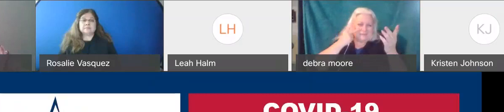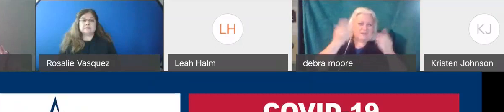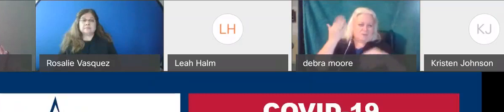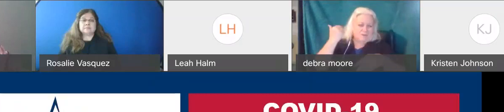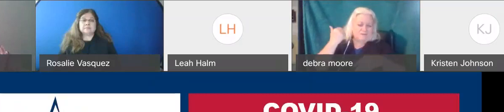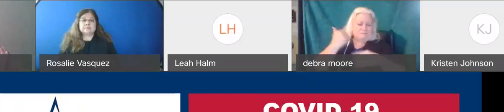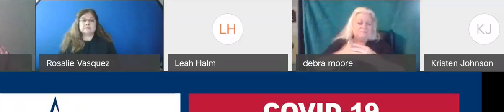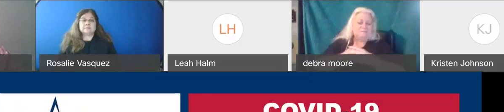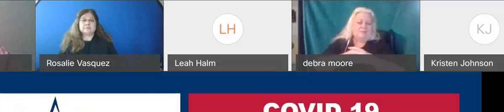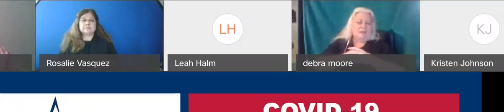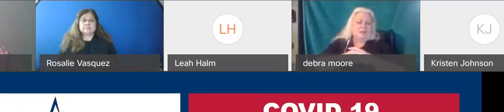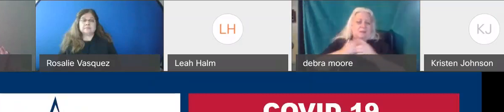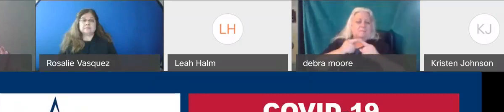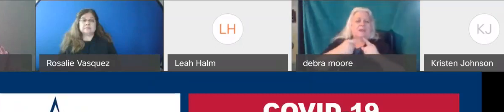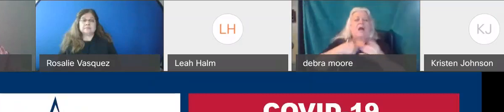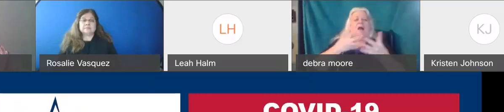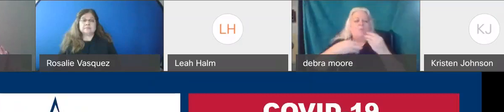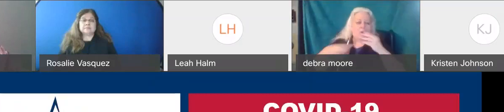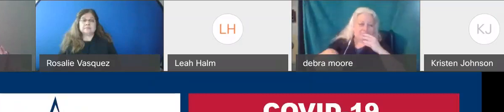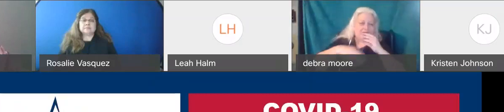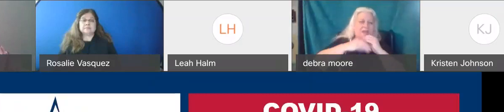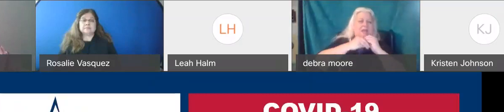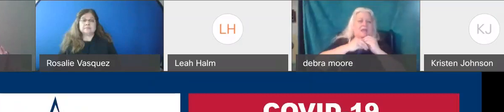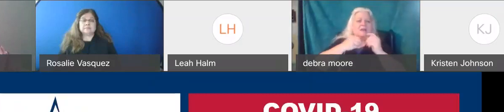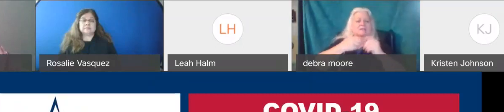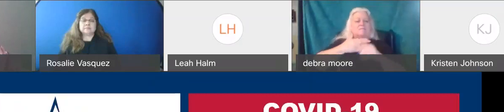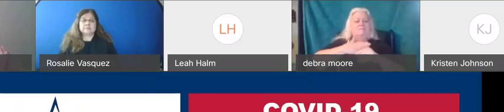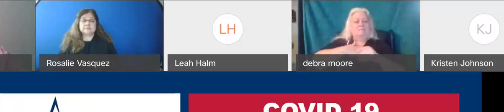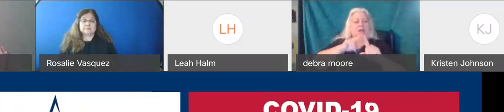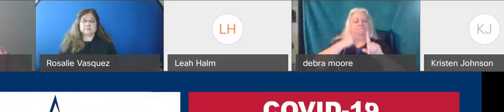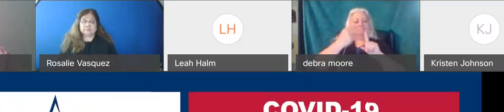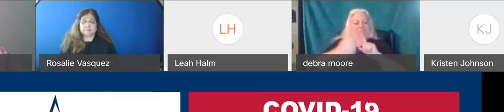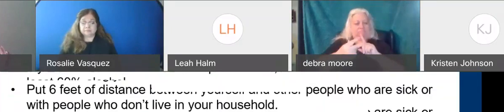our circumstances, but I just wanted to touch on those briefly as well.